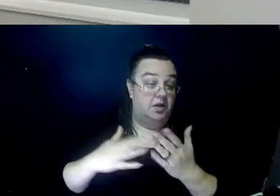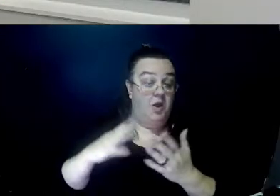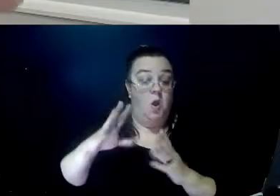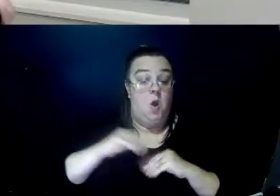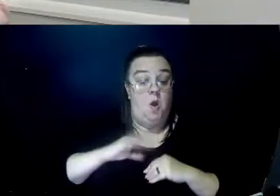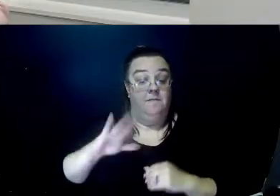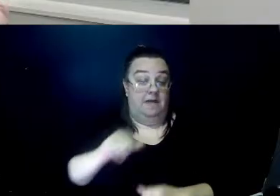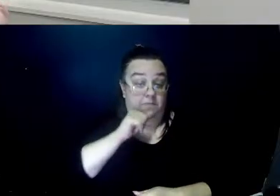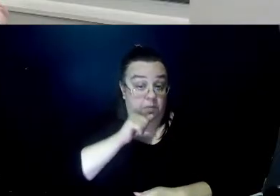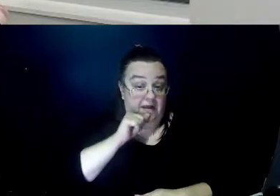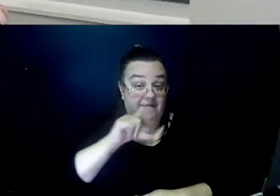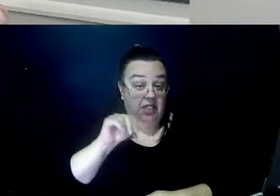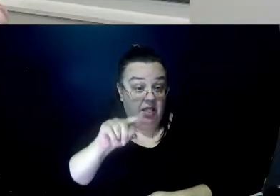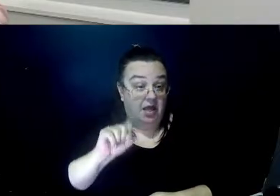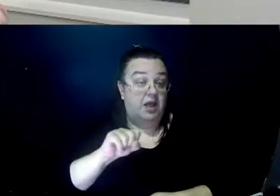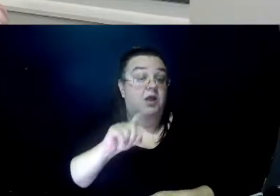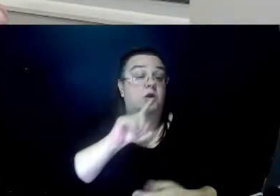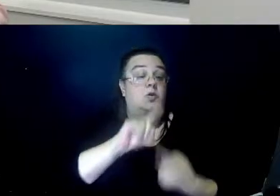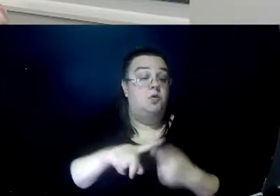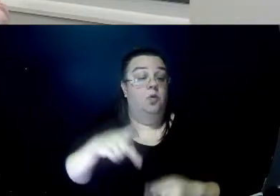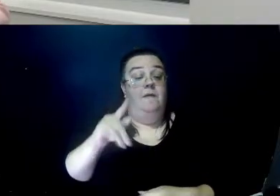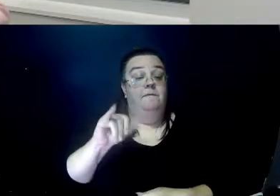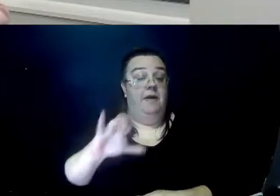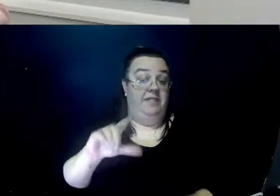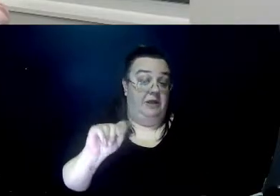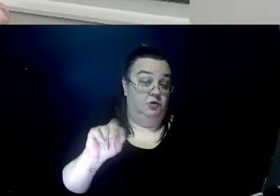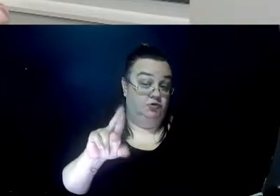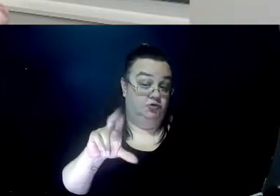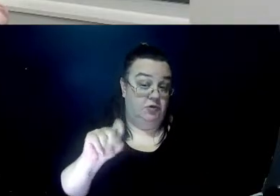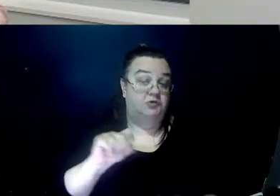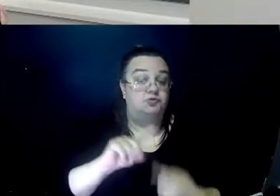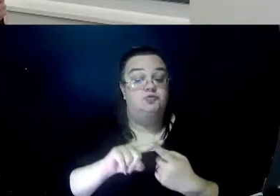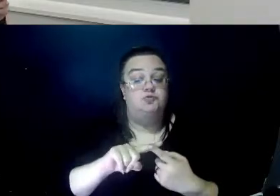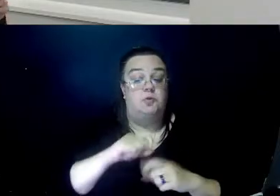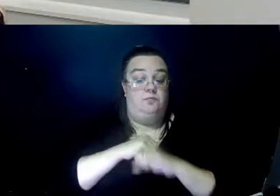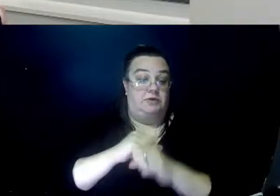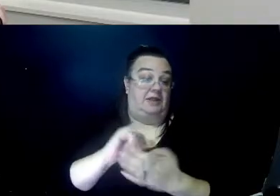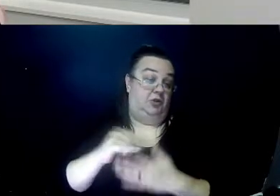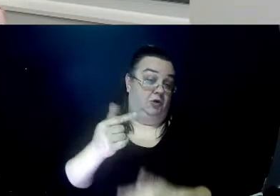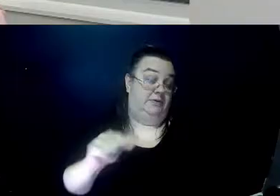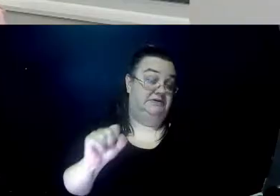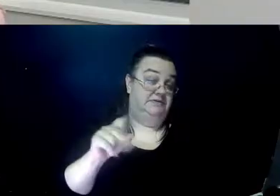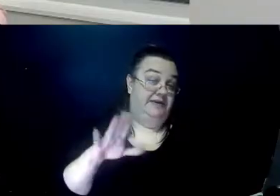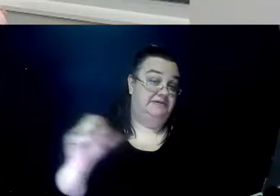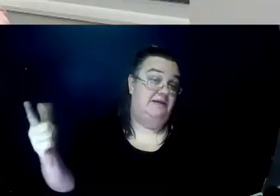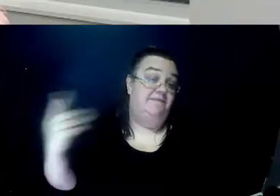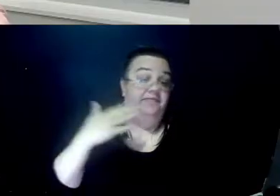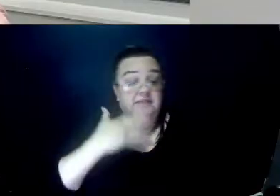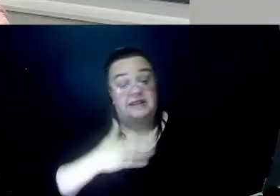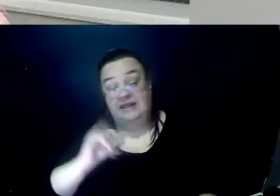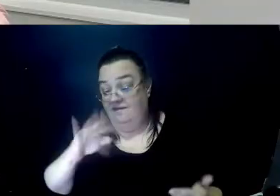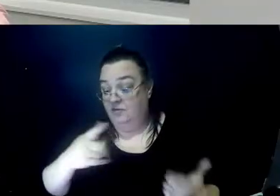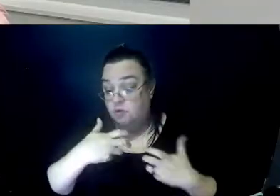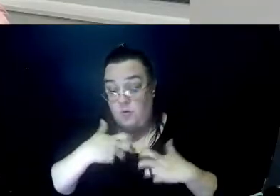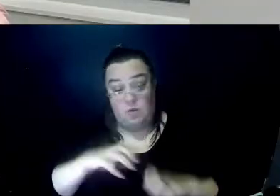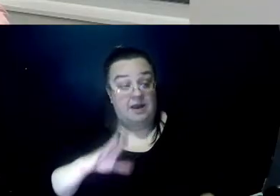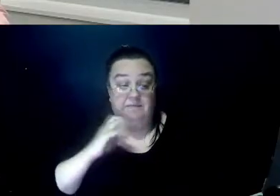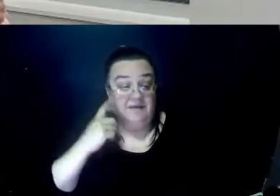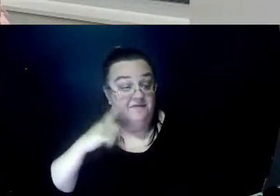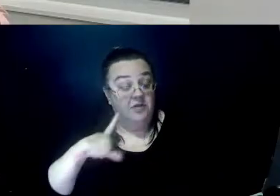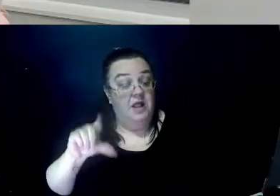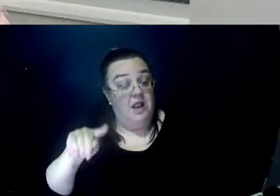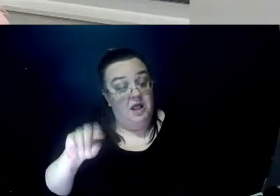lots, into a public trust to protect this green space. Thank you for So that. if you don't want it to be for the